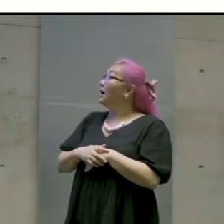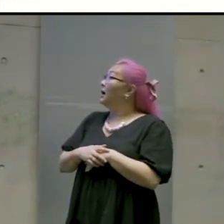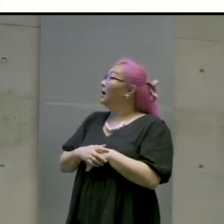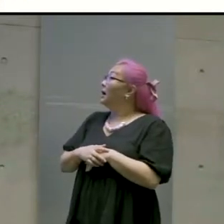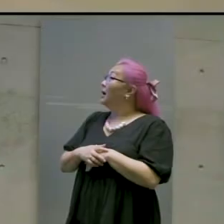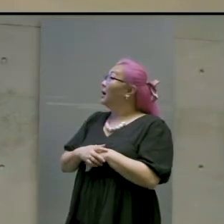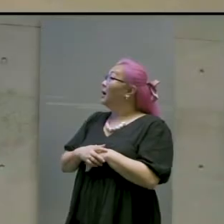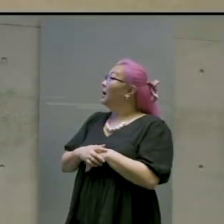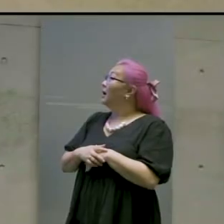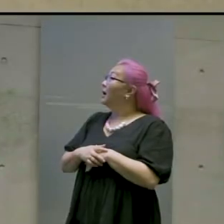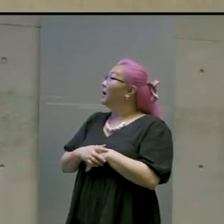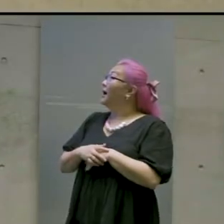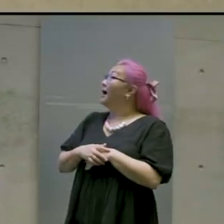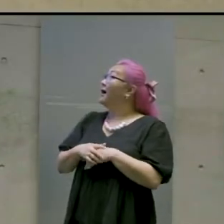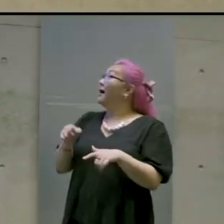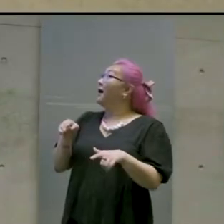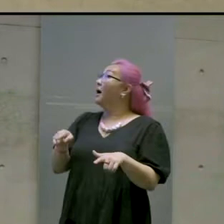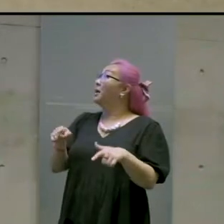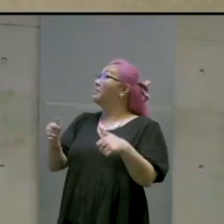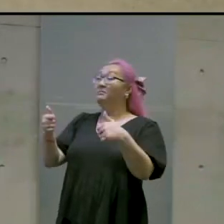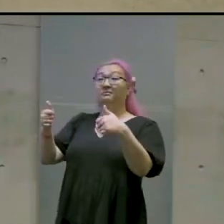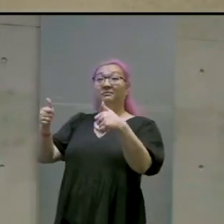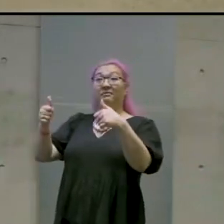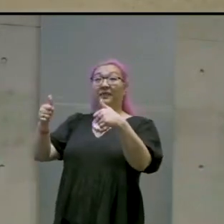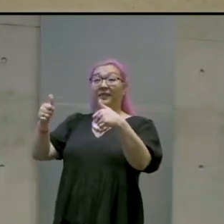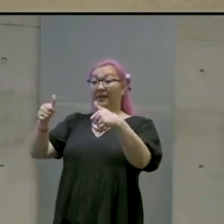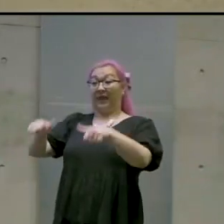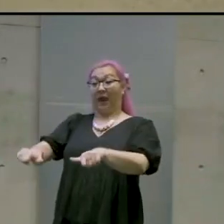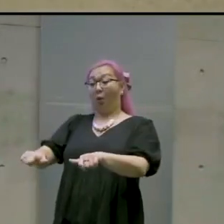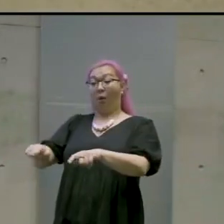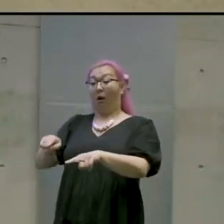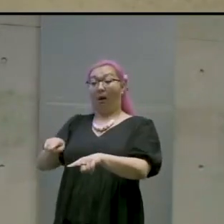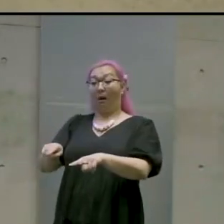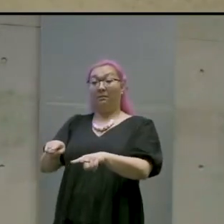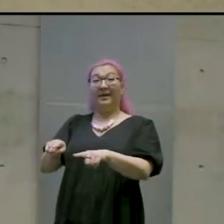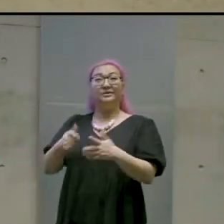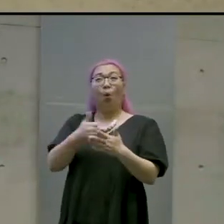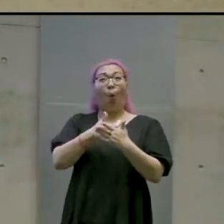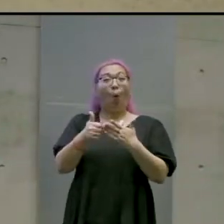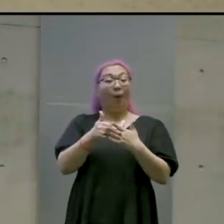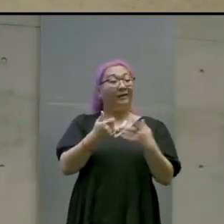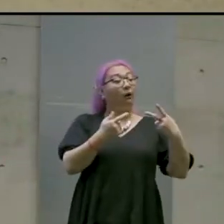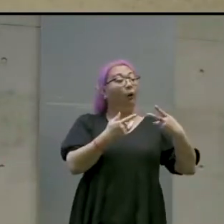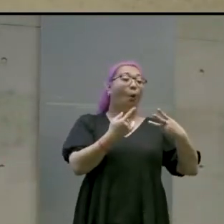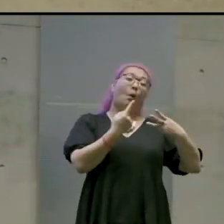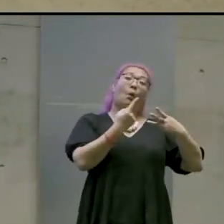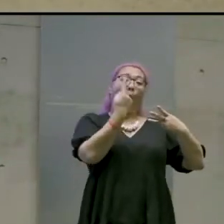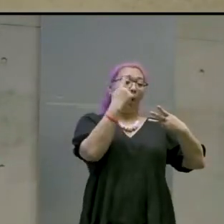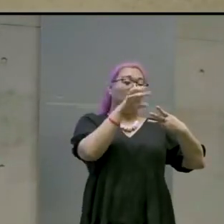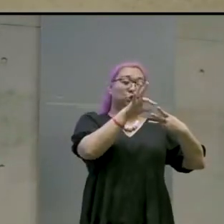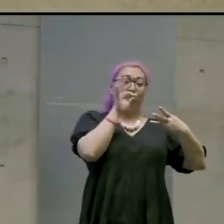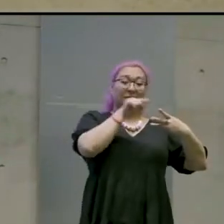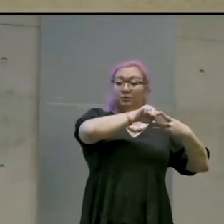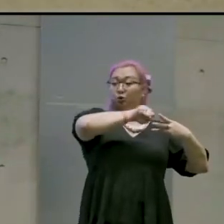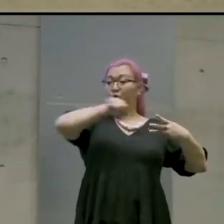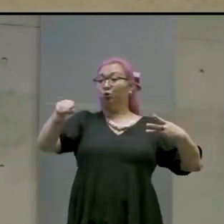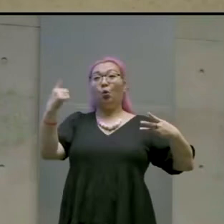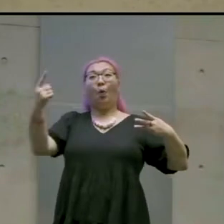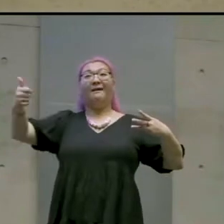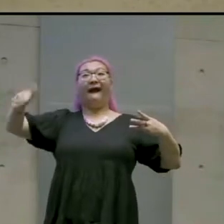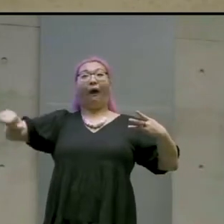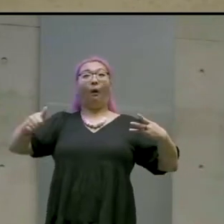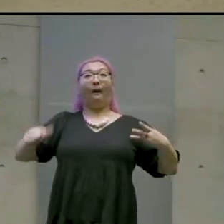have to be how I thought initially, that a choice leads to an outcome that isn't like an ending of some description. It doesn't have to be